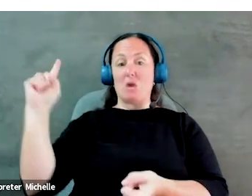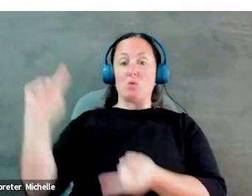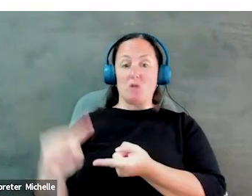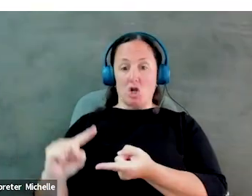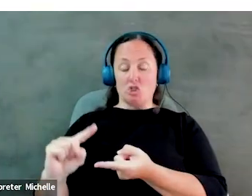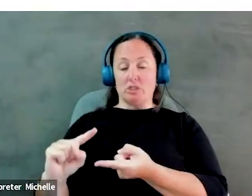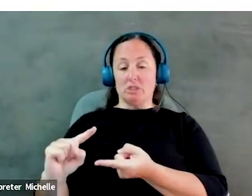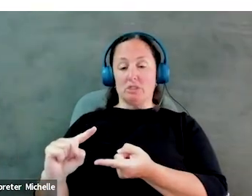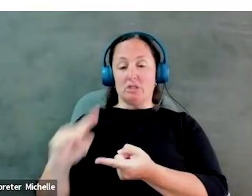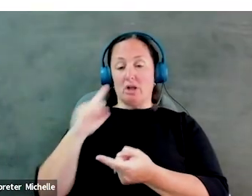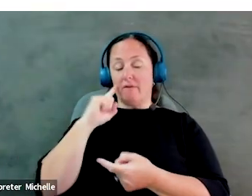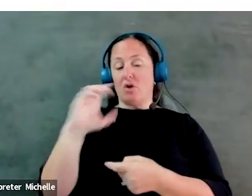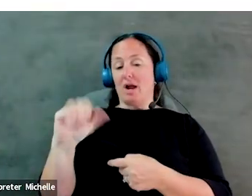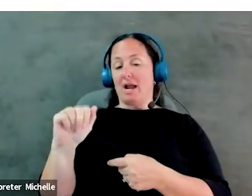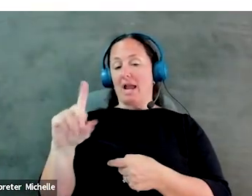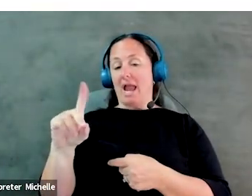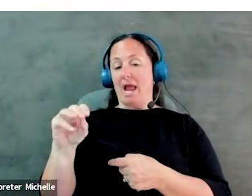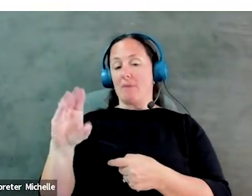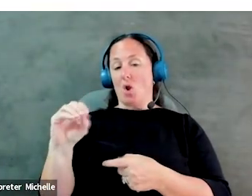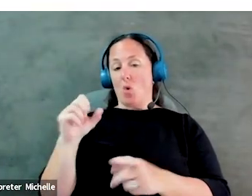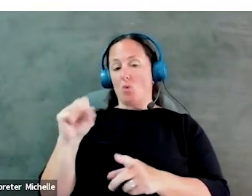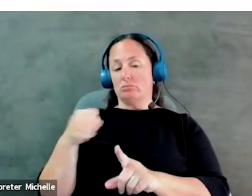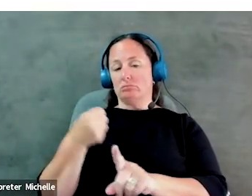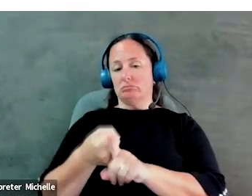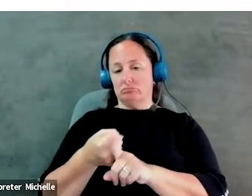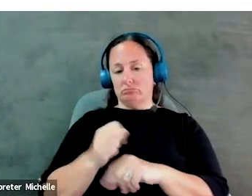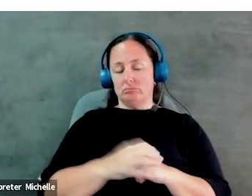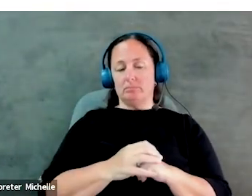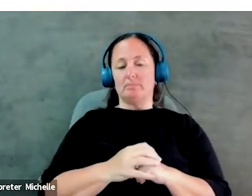reduction of the cadmium concentration.